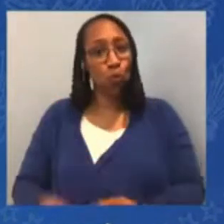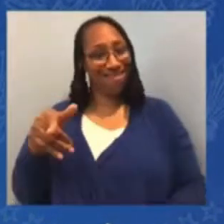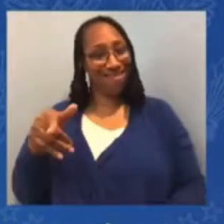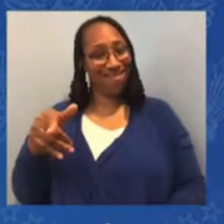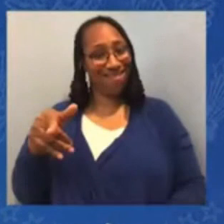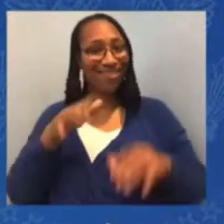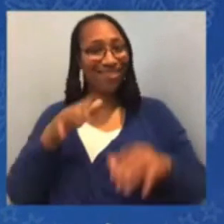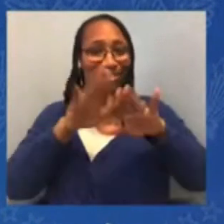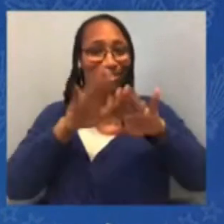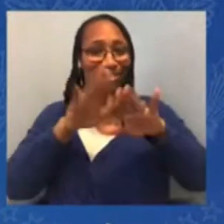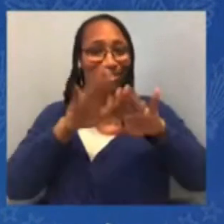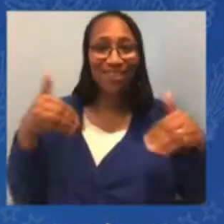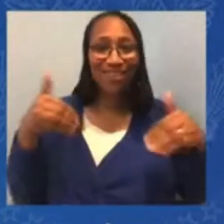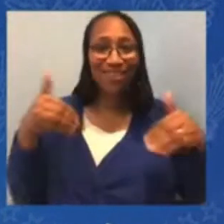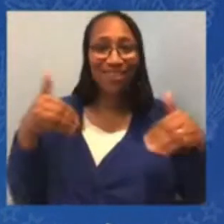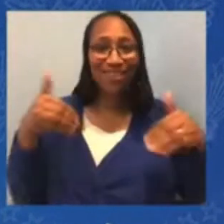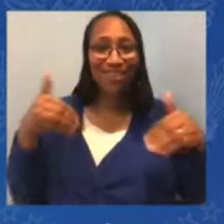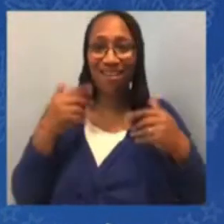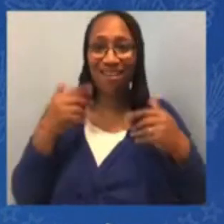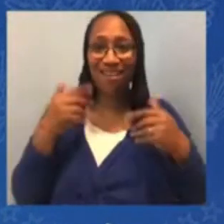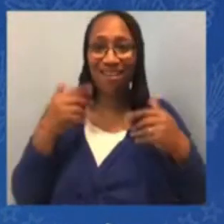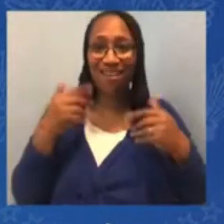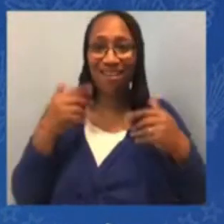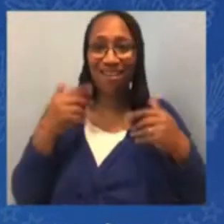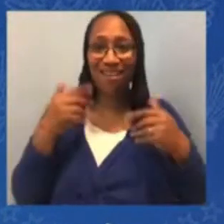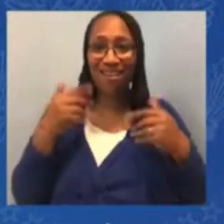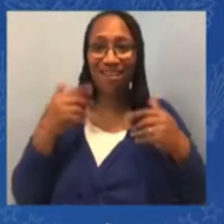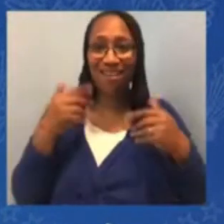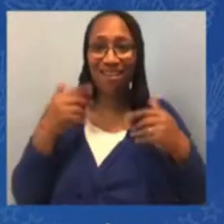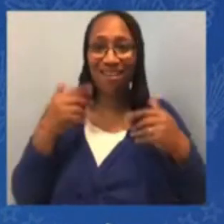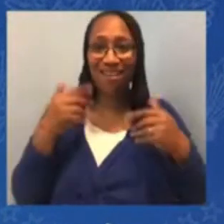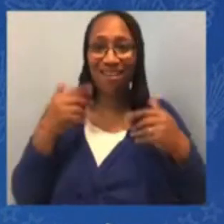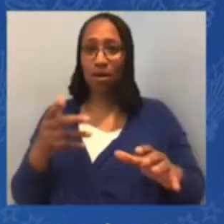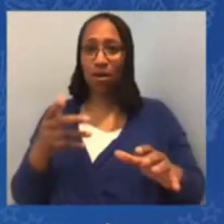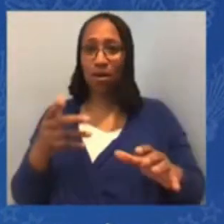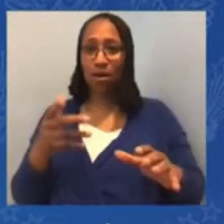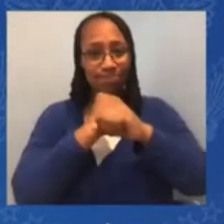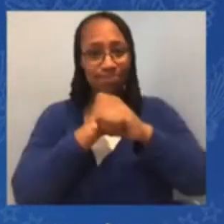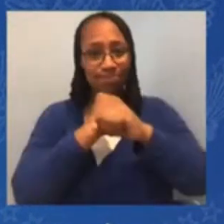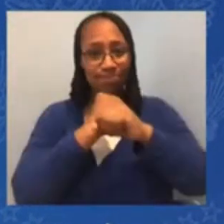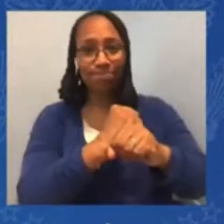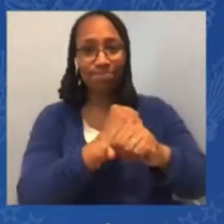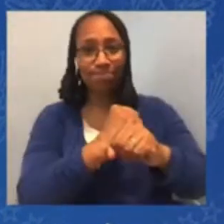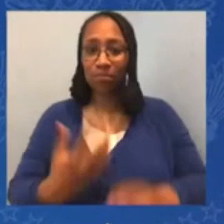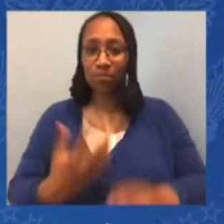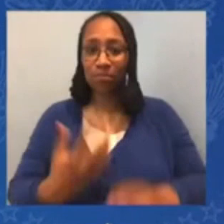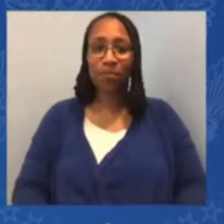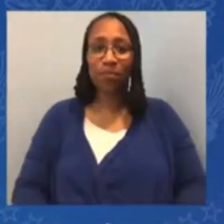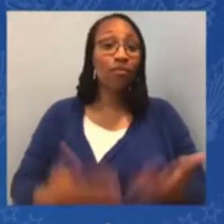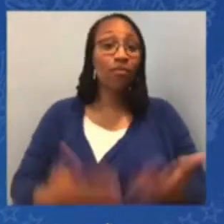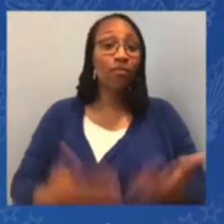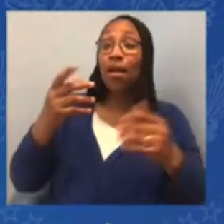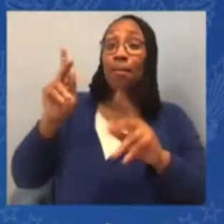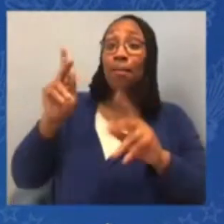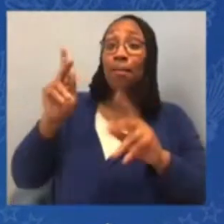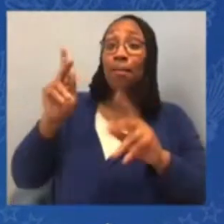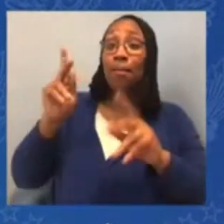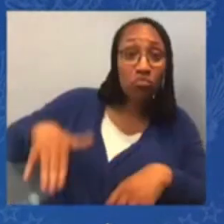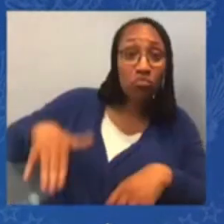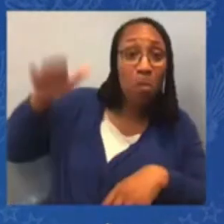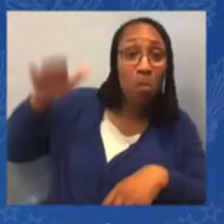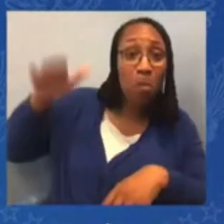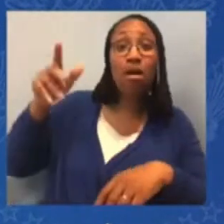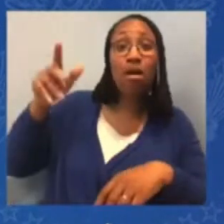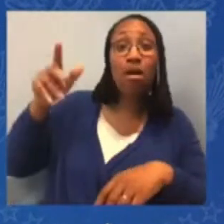who you grew up with, who didn't think this was real, the suburbanite Republican man or woman, or Democrat, not just